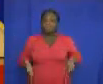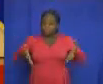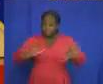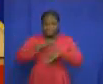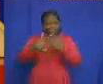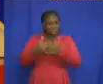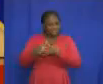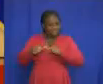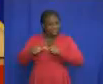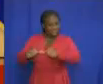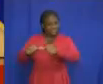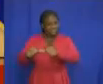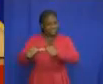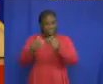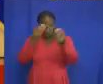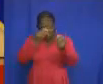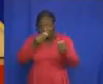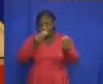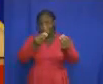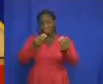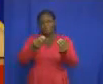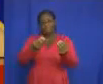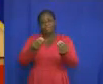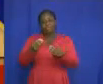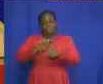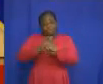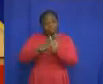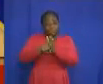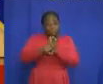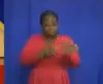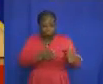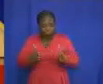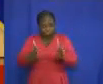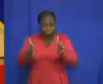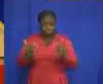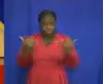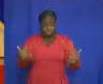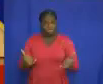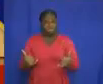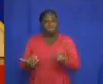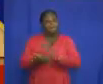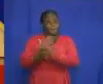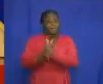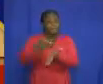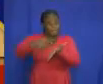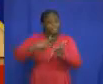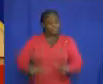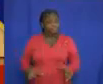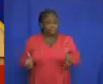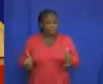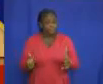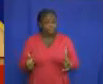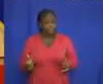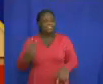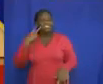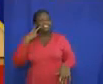to adhere to the COVID-19 safety protocols that are now part of our day-to-day activities. We see the